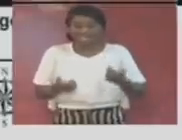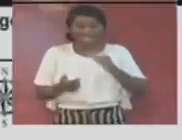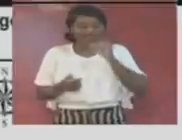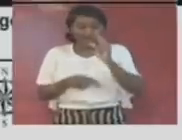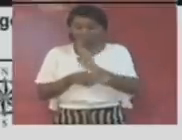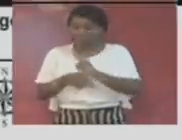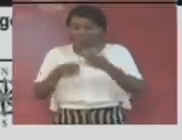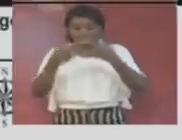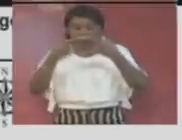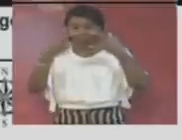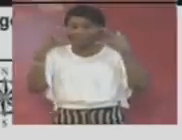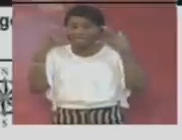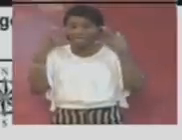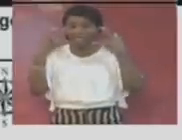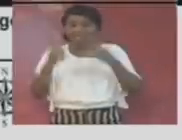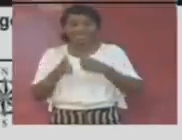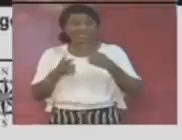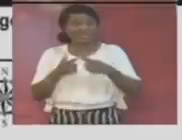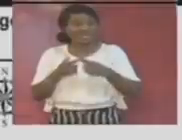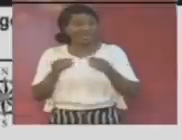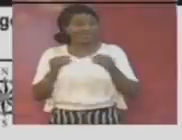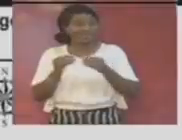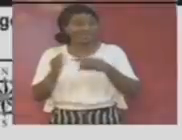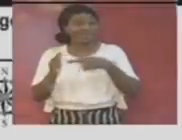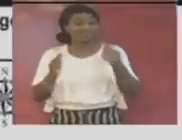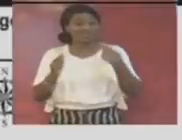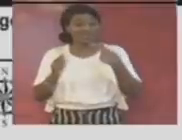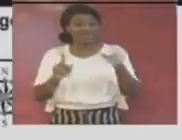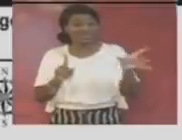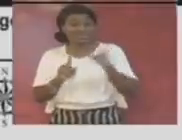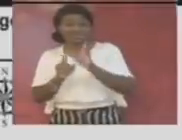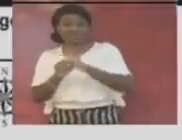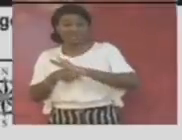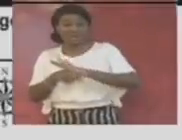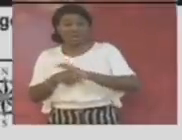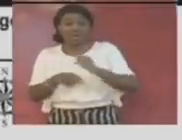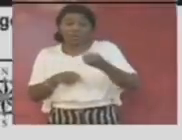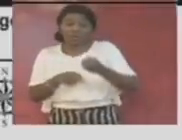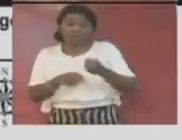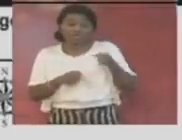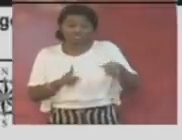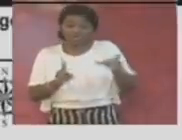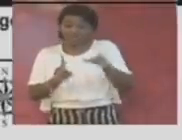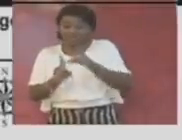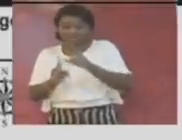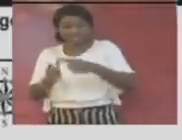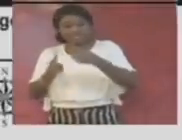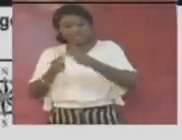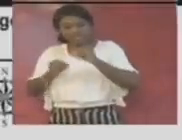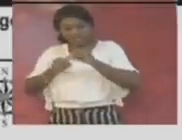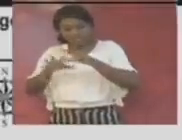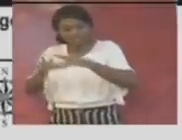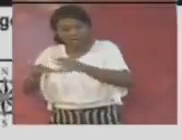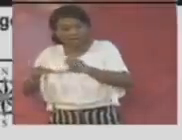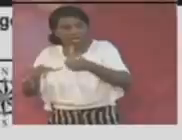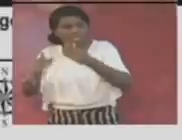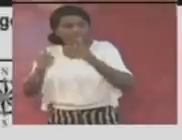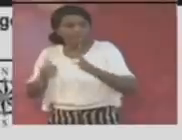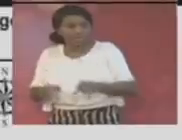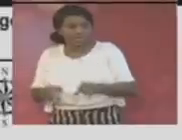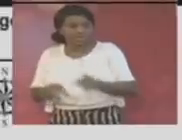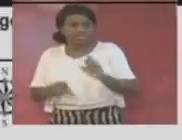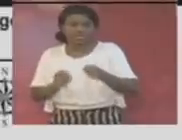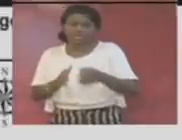your probability of A, becoming infected, or B, possibly infecting someone else. So again, we send out the call to all